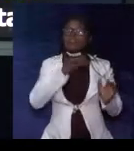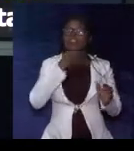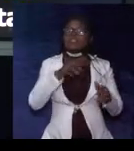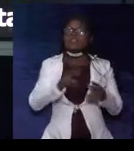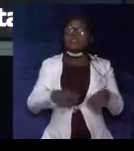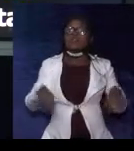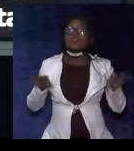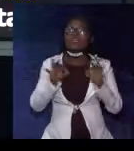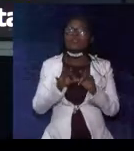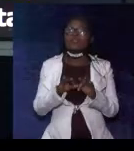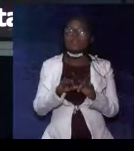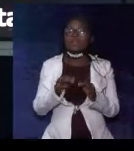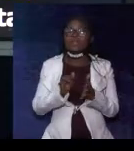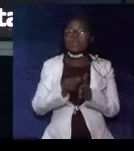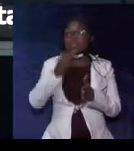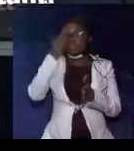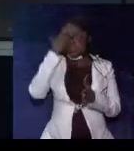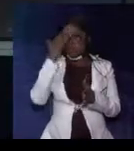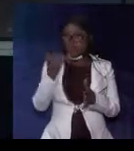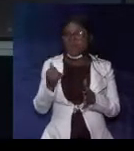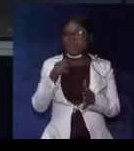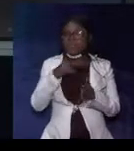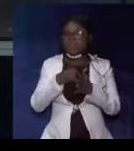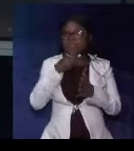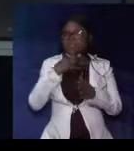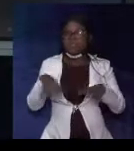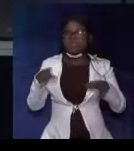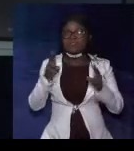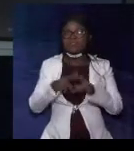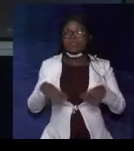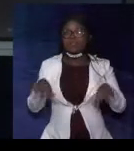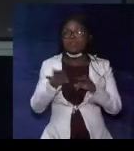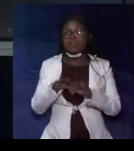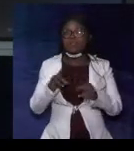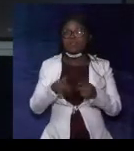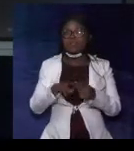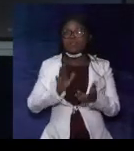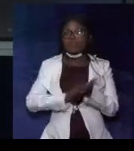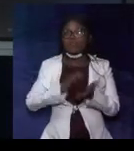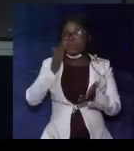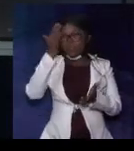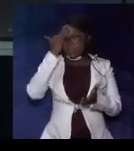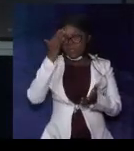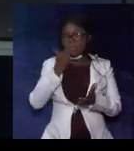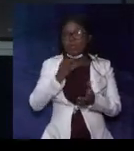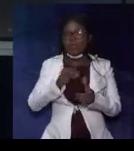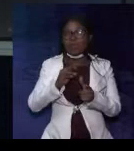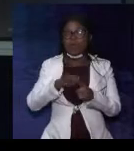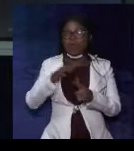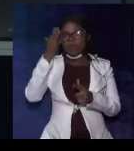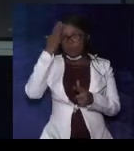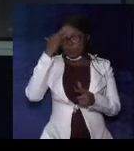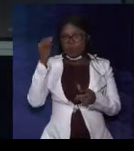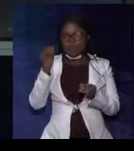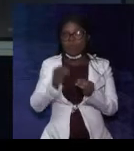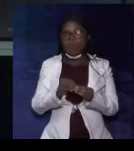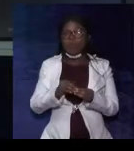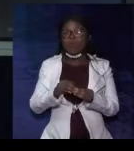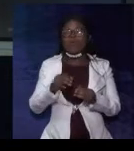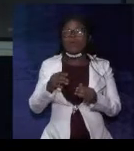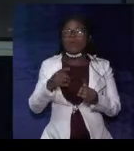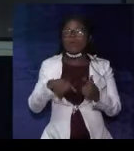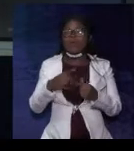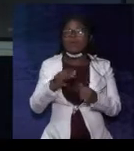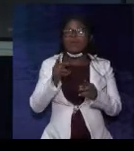important. So that is why it's very important to learn or know much about keeping